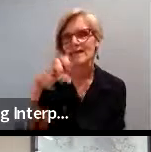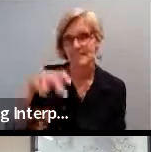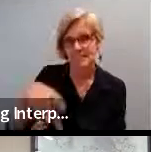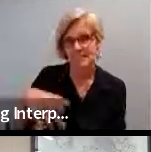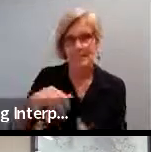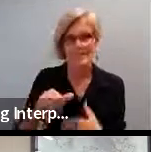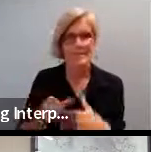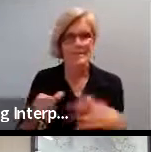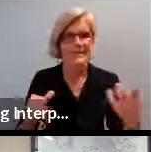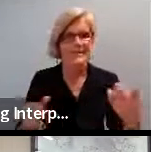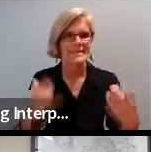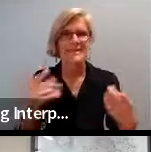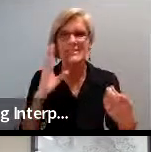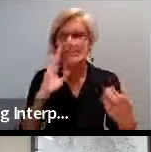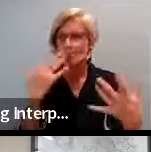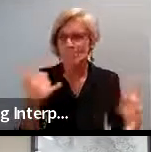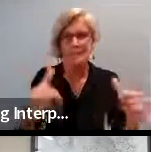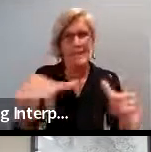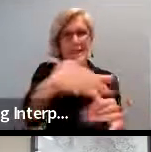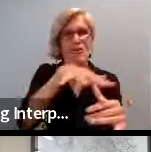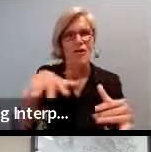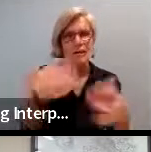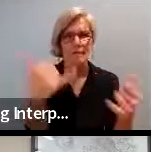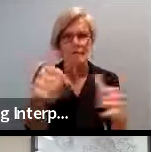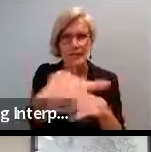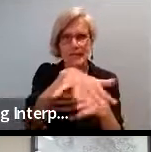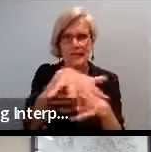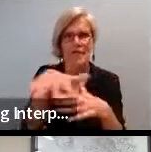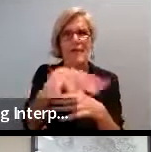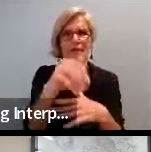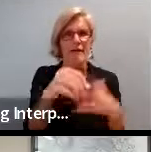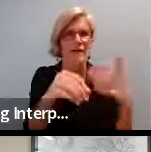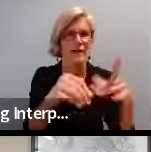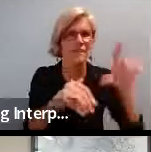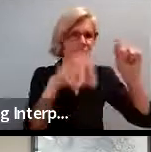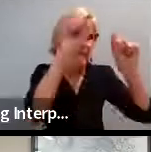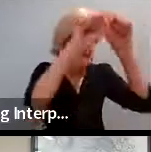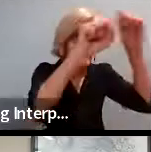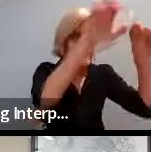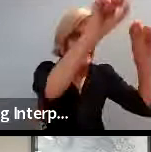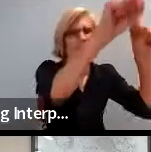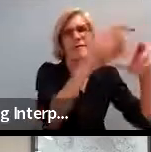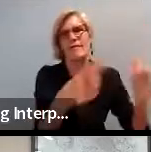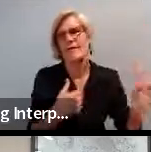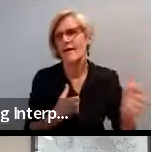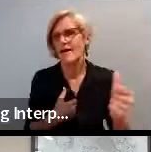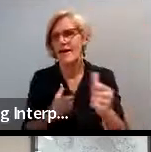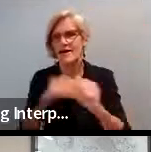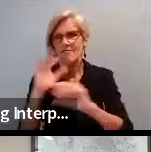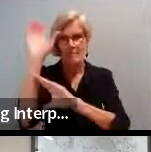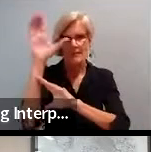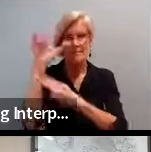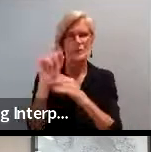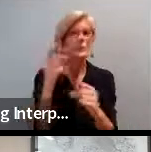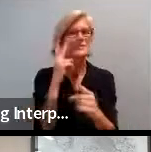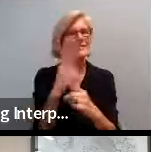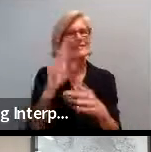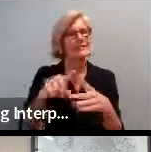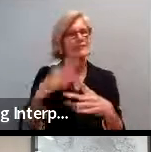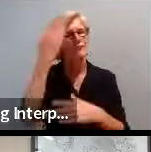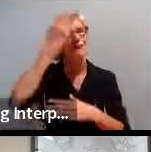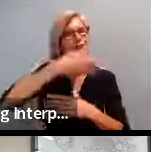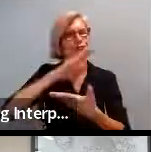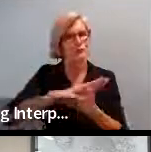where like the basketball courts are. We have our play structure. It's where you come when you first come into school. It's basically the